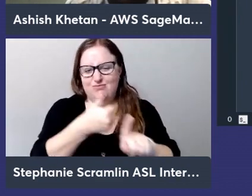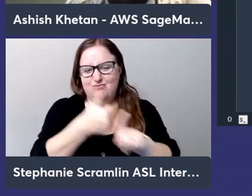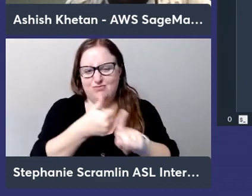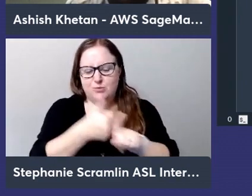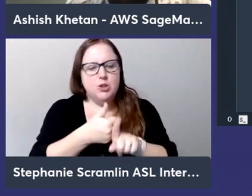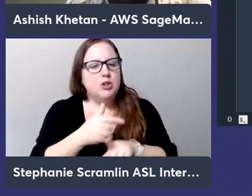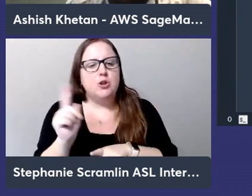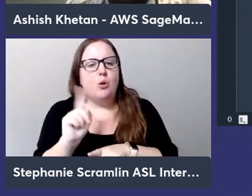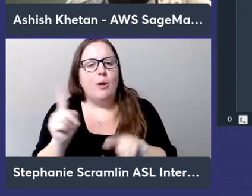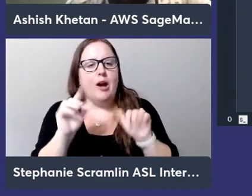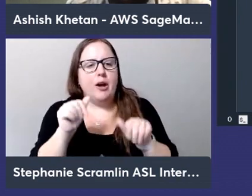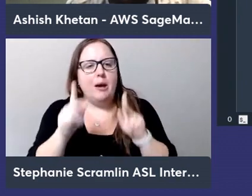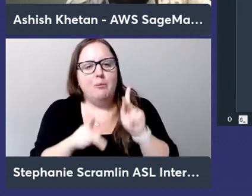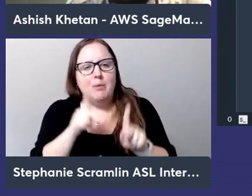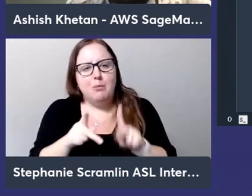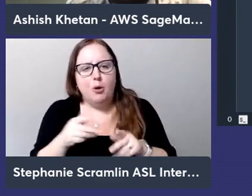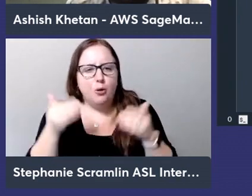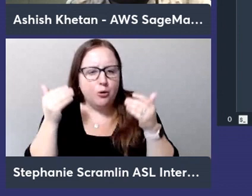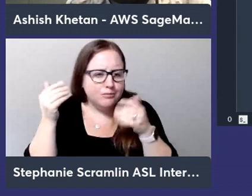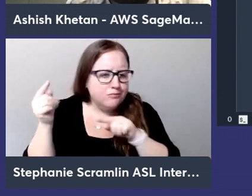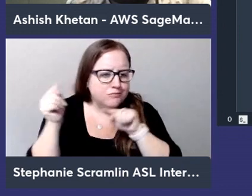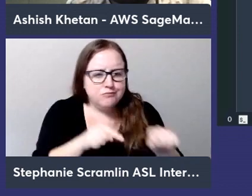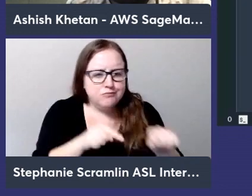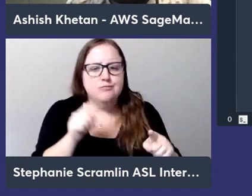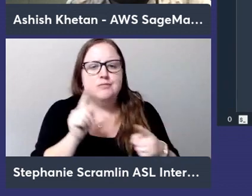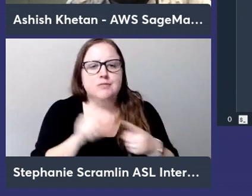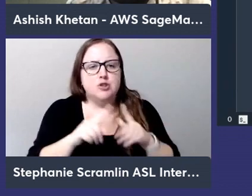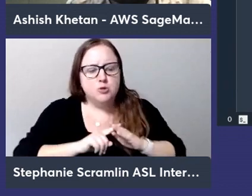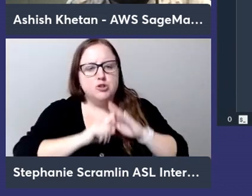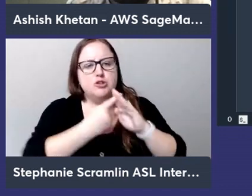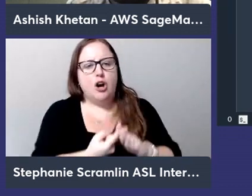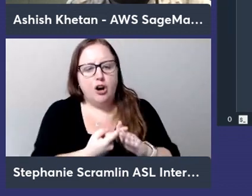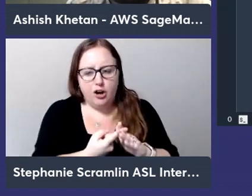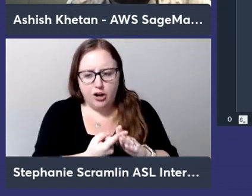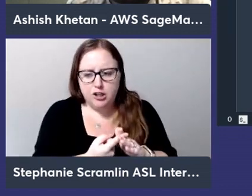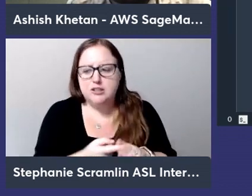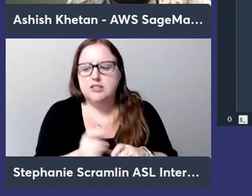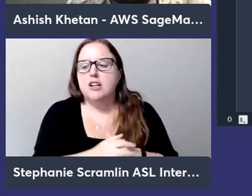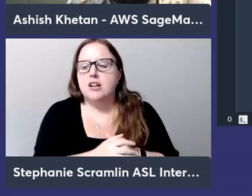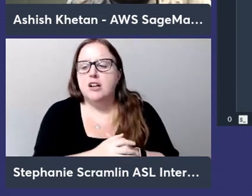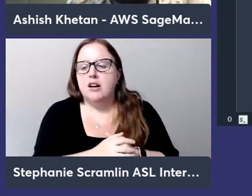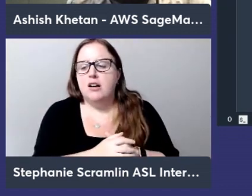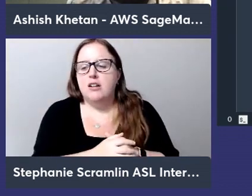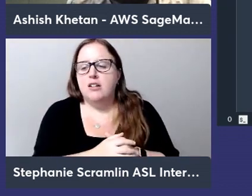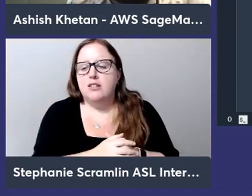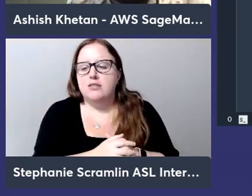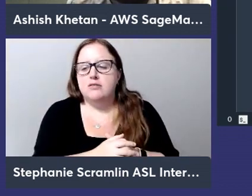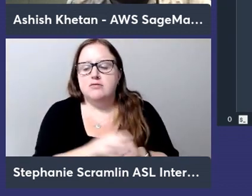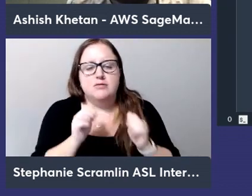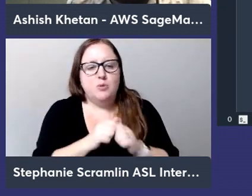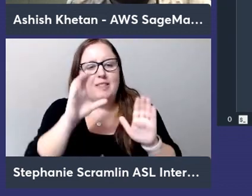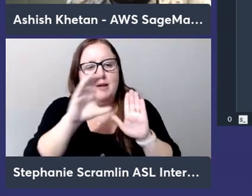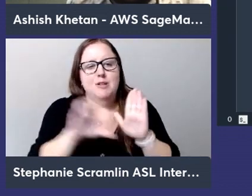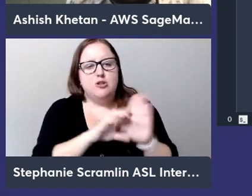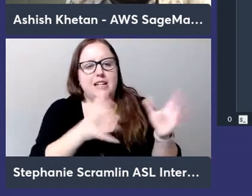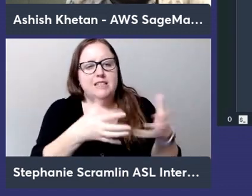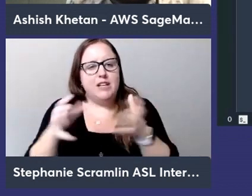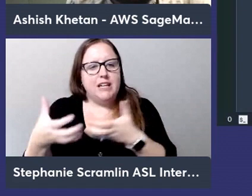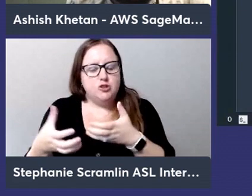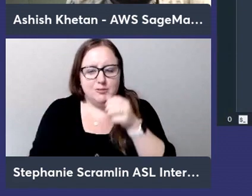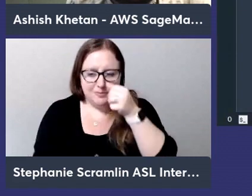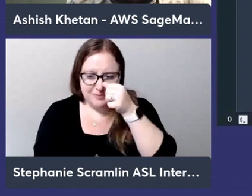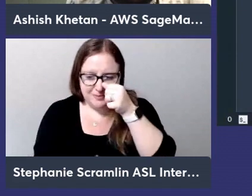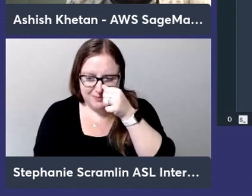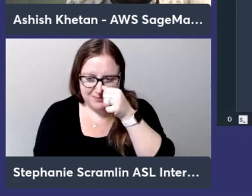best place that people should go to get started to apply TensorFlow machine image classification?